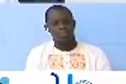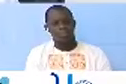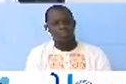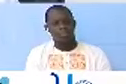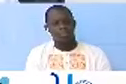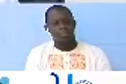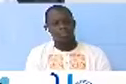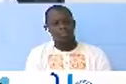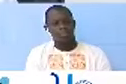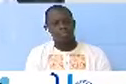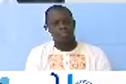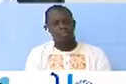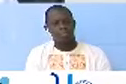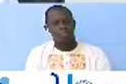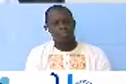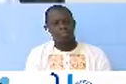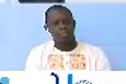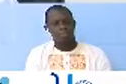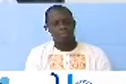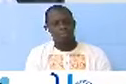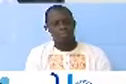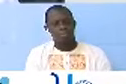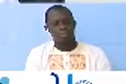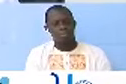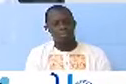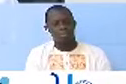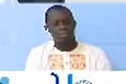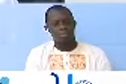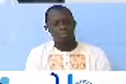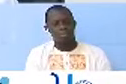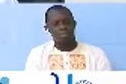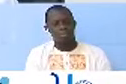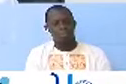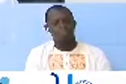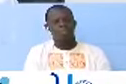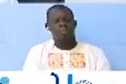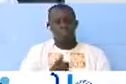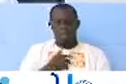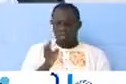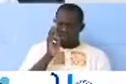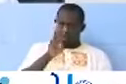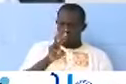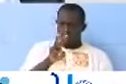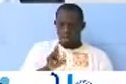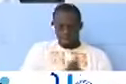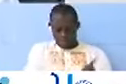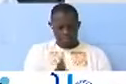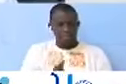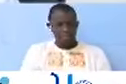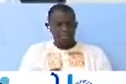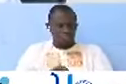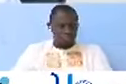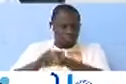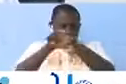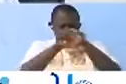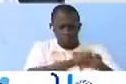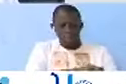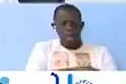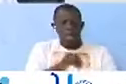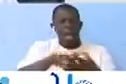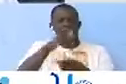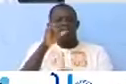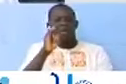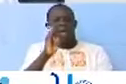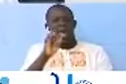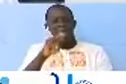Naye, okay, I can bundang invest, I can ask my light detents. I saw them taking him out of invest and